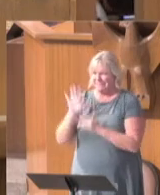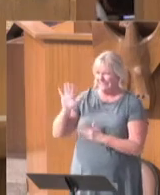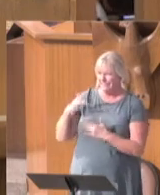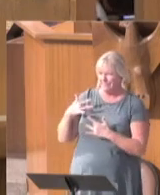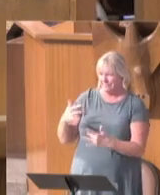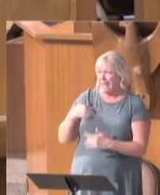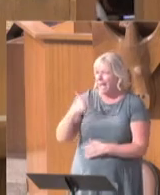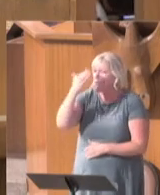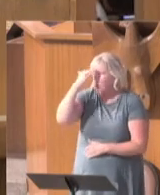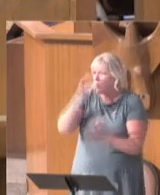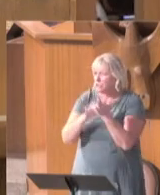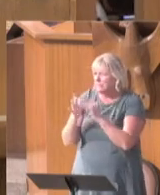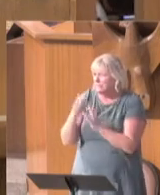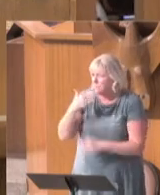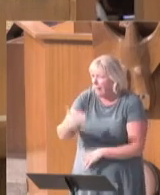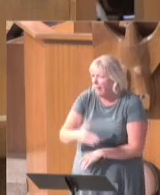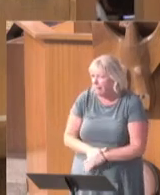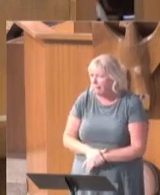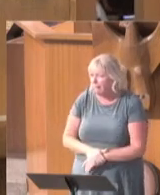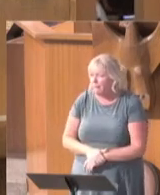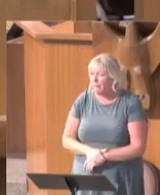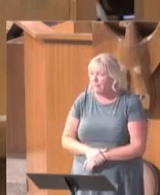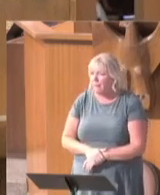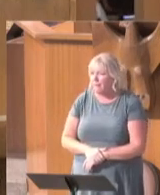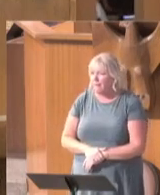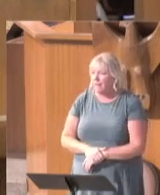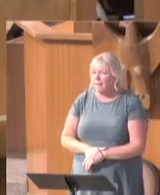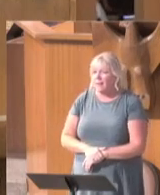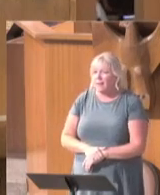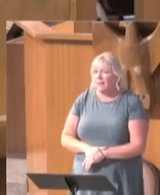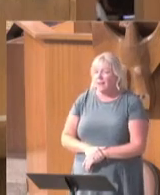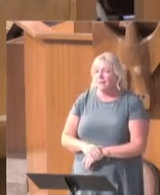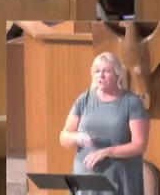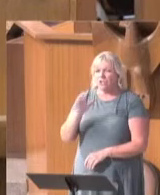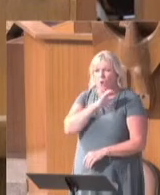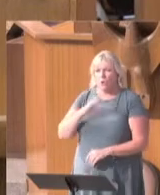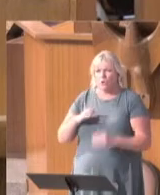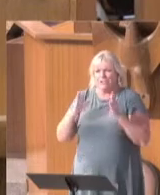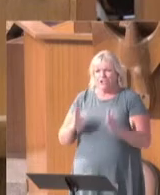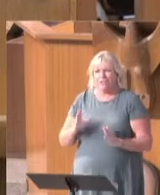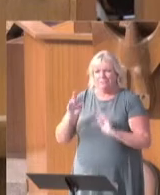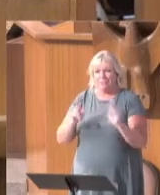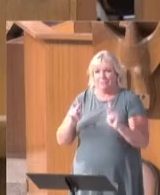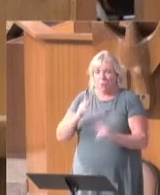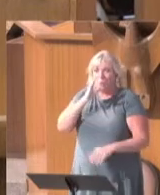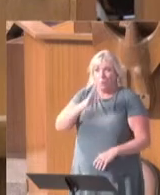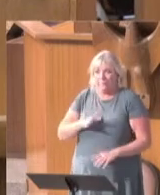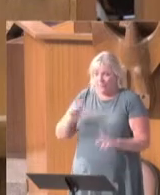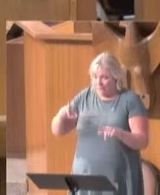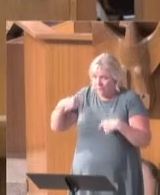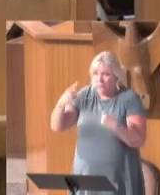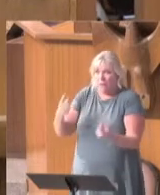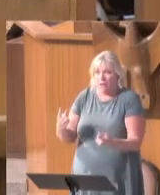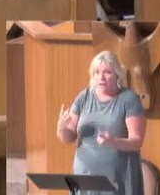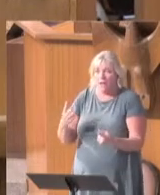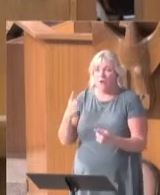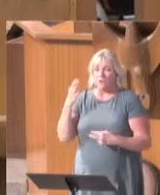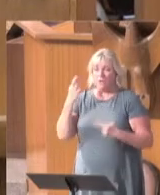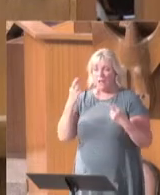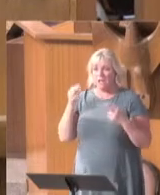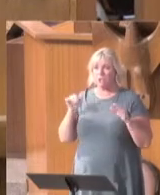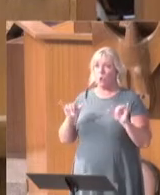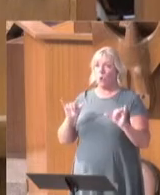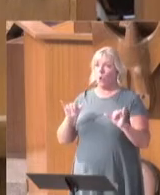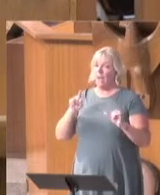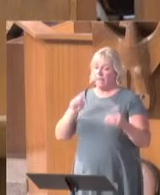the guy pretty well. And the historical takeaway was for Christians, especially women, to make sure to carve out time to